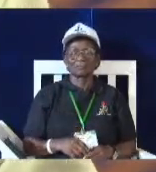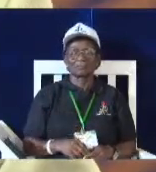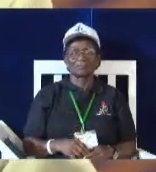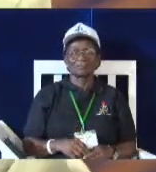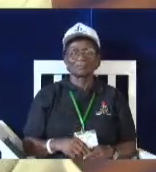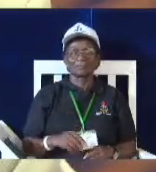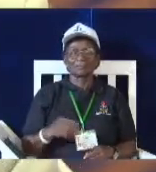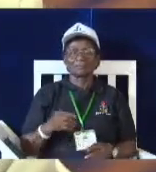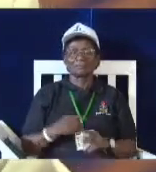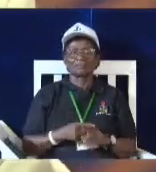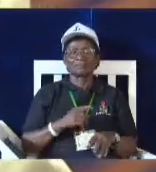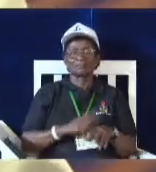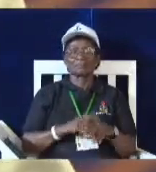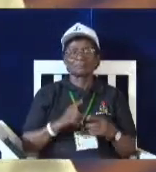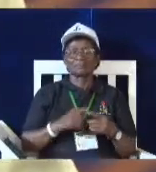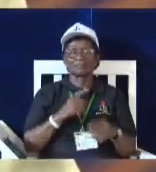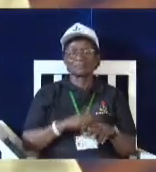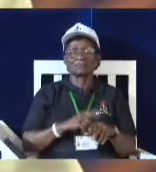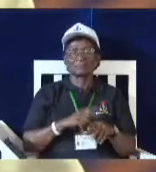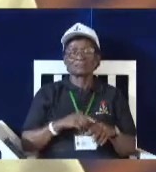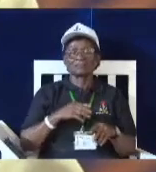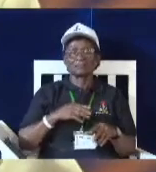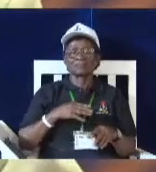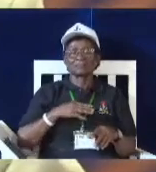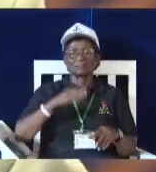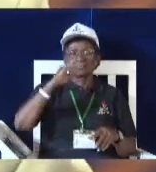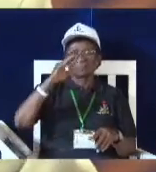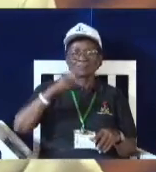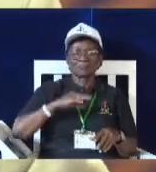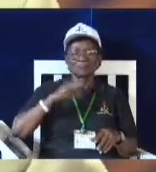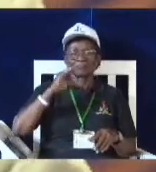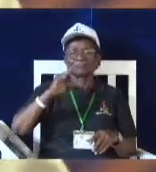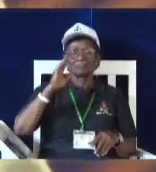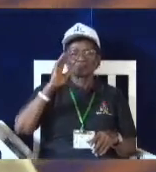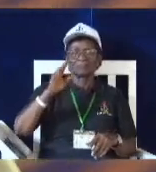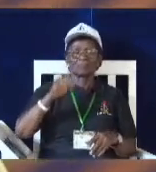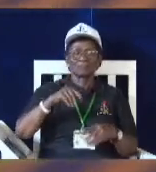And from time to time, I call you to fast.